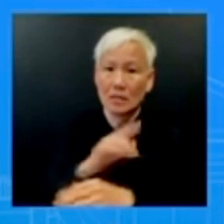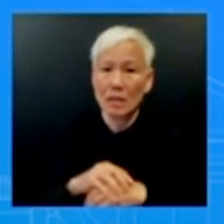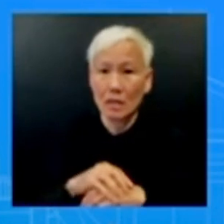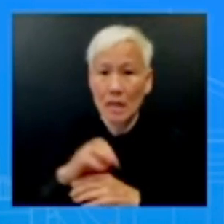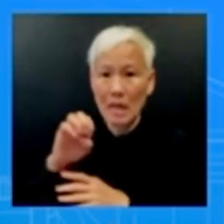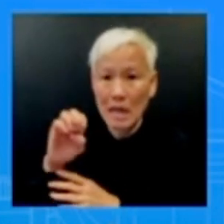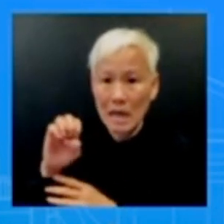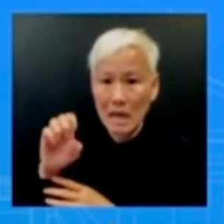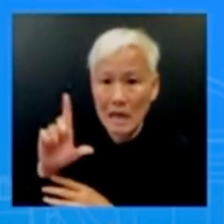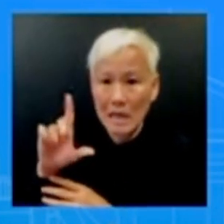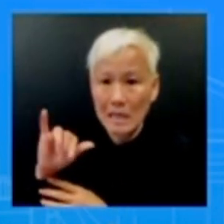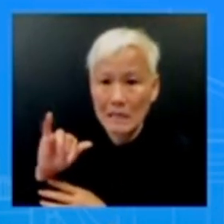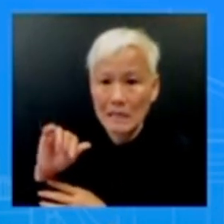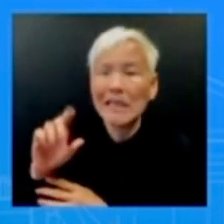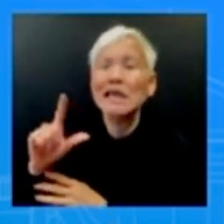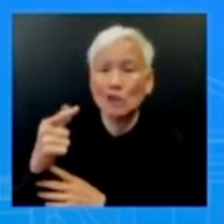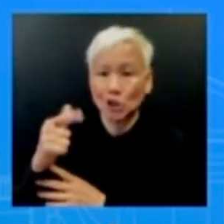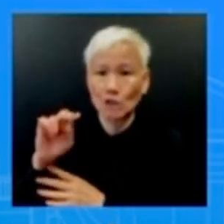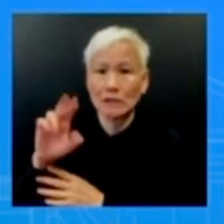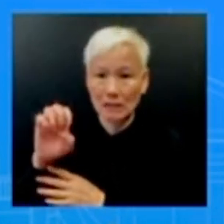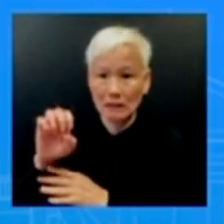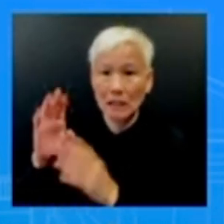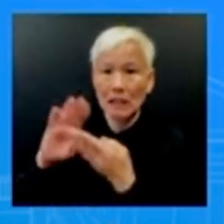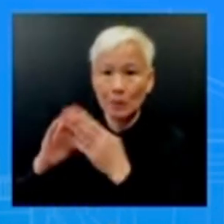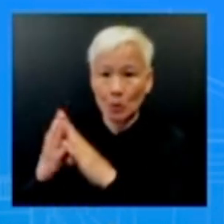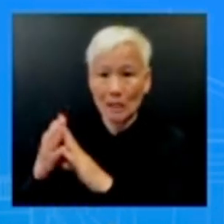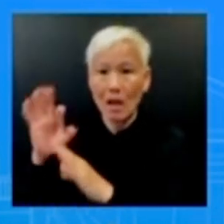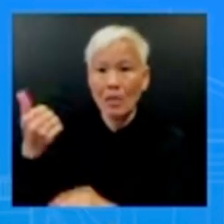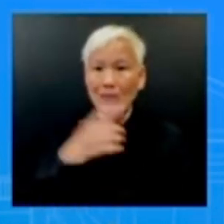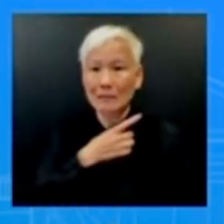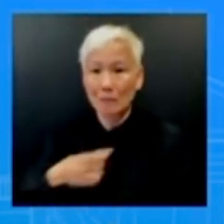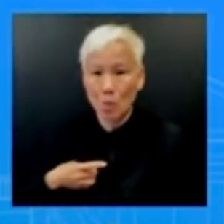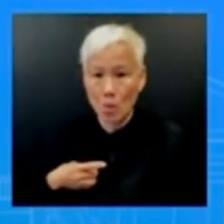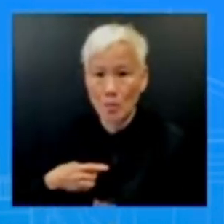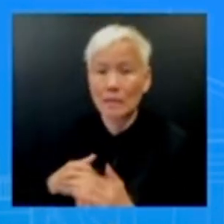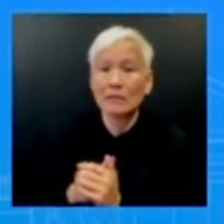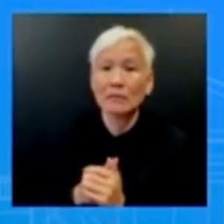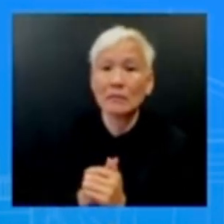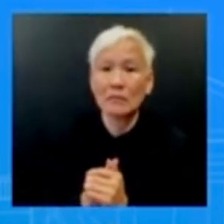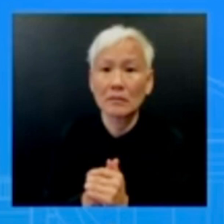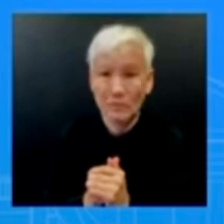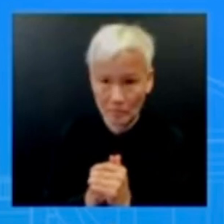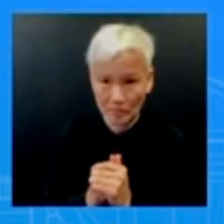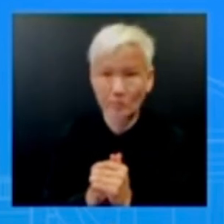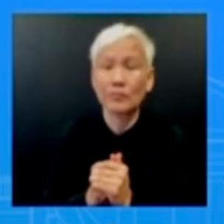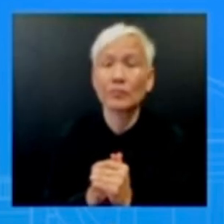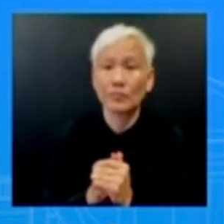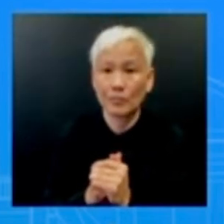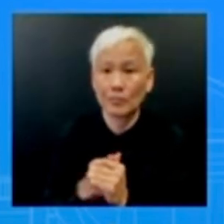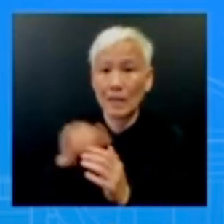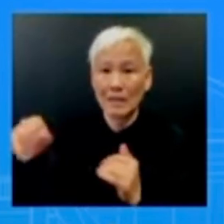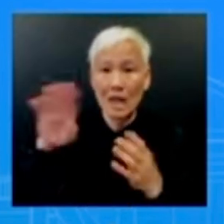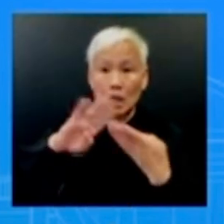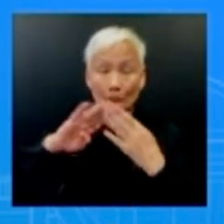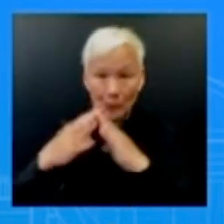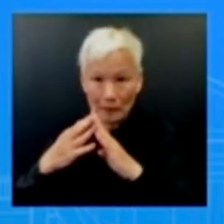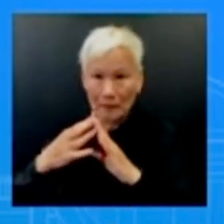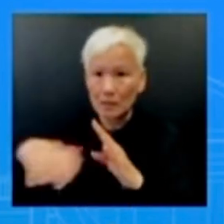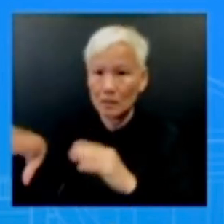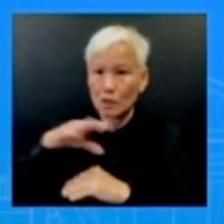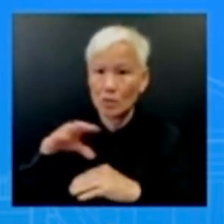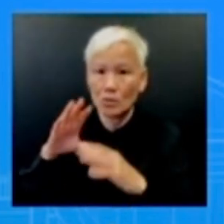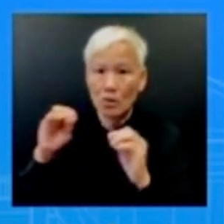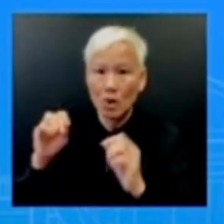out. There were no concessions made. There were no swaps here. This